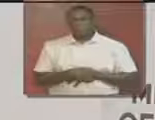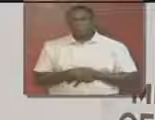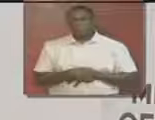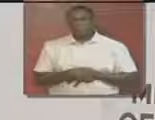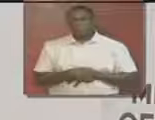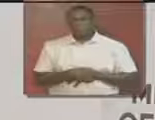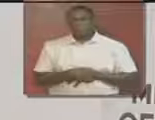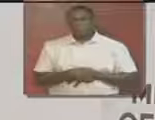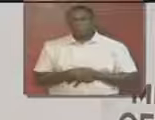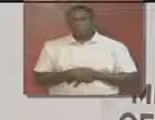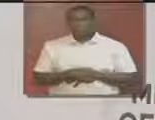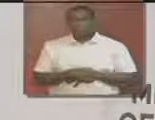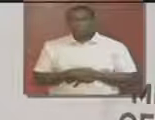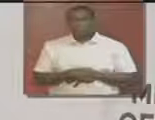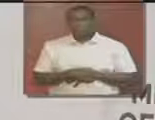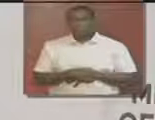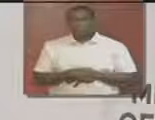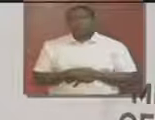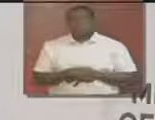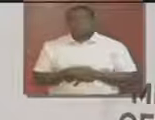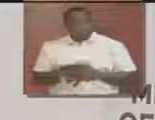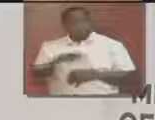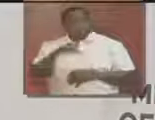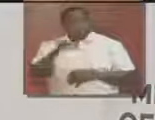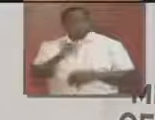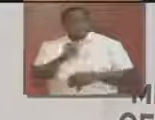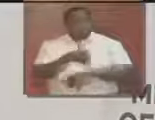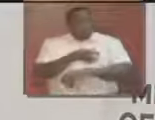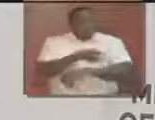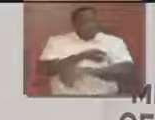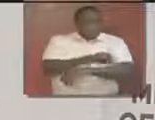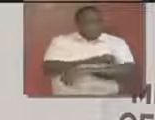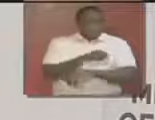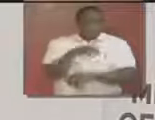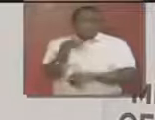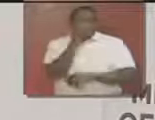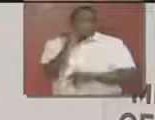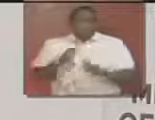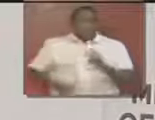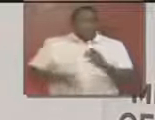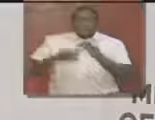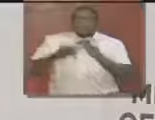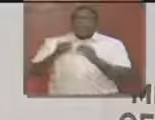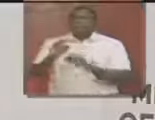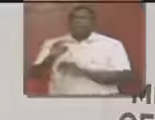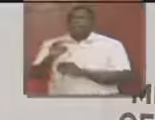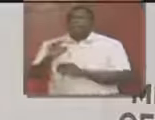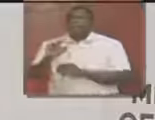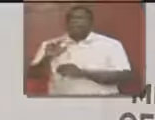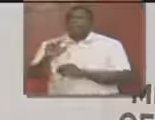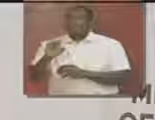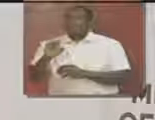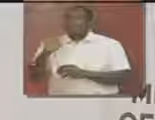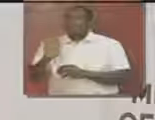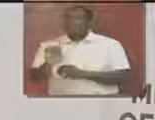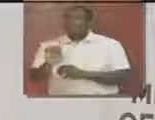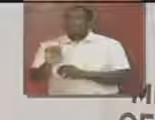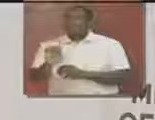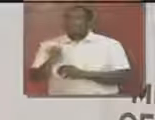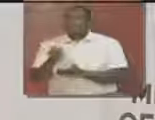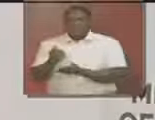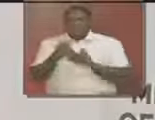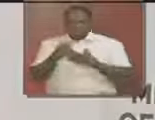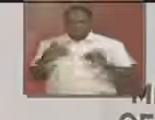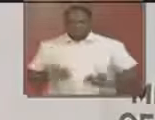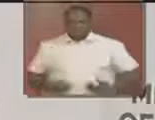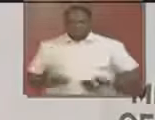additional molecule, and what it does, it over exemplifies, it over amplifies everything, so it goes like about